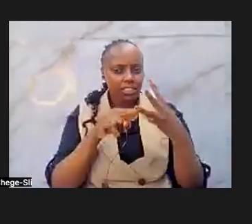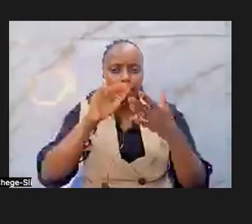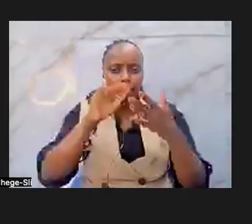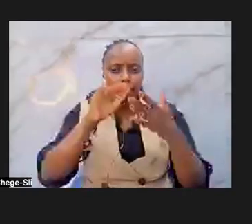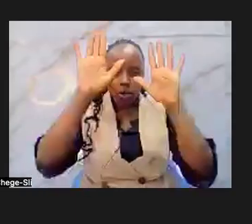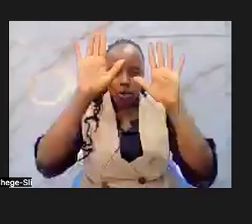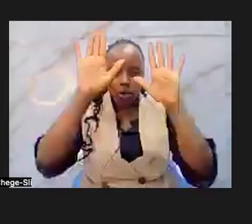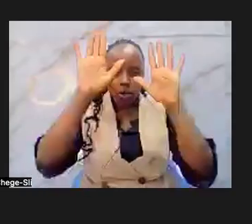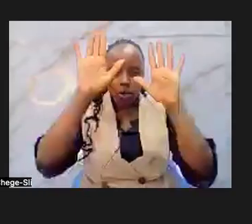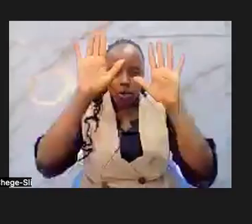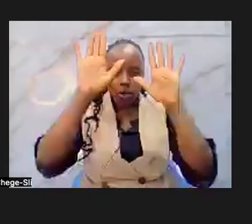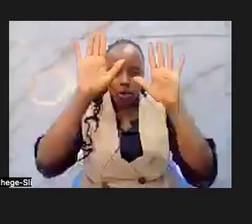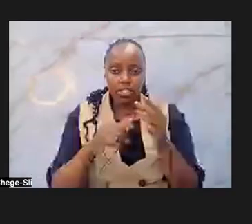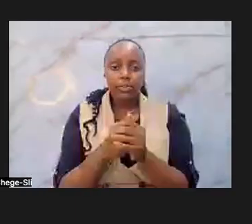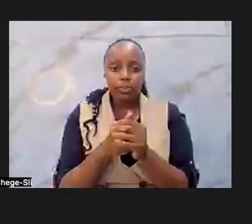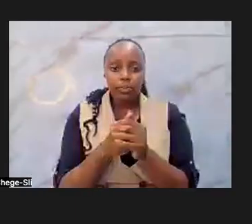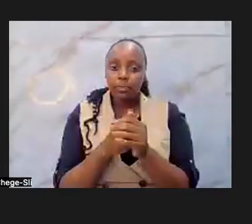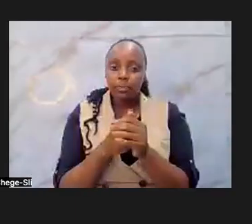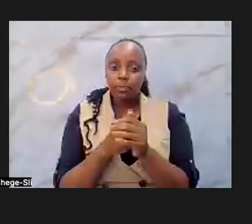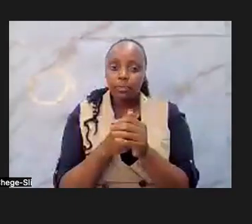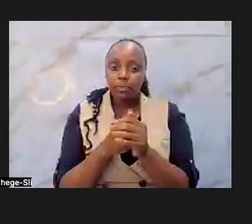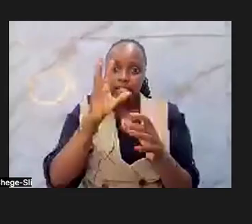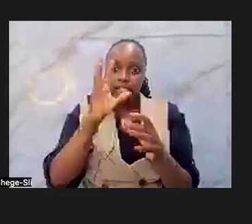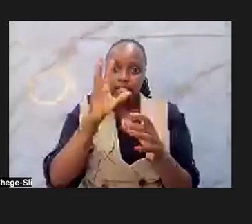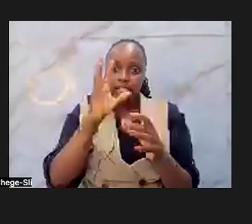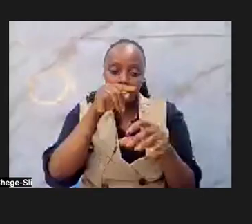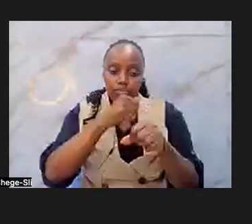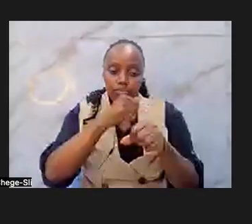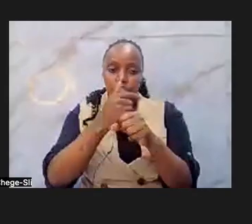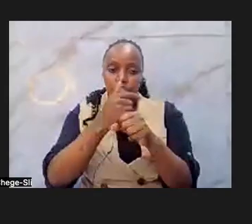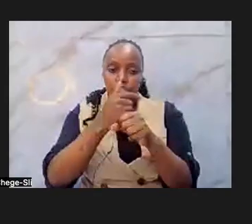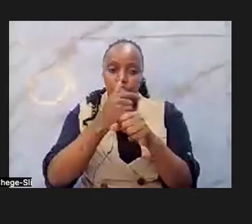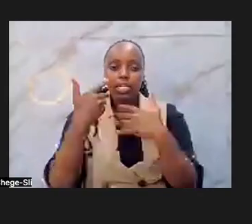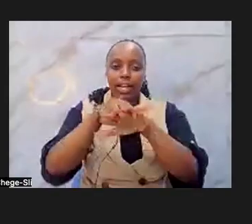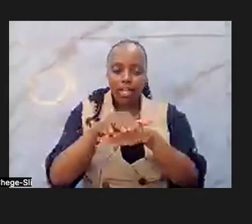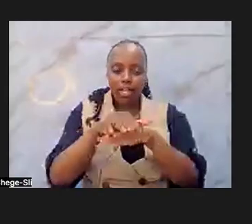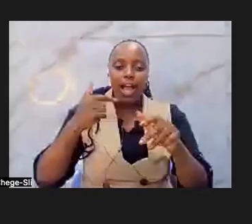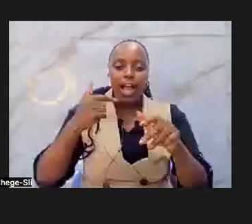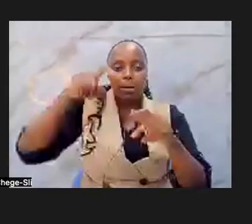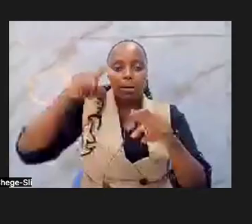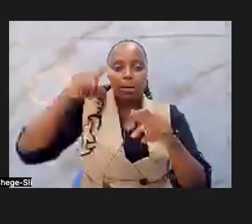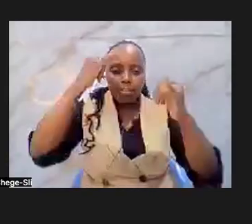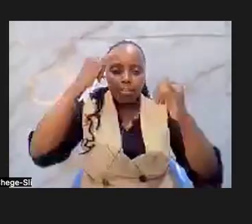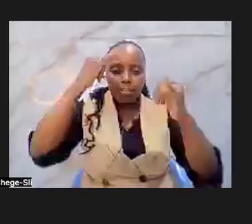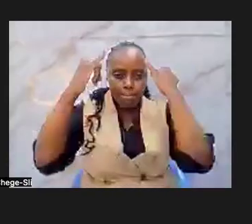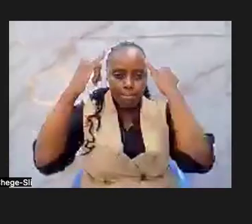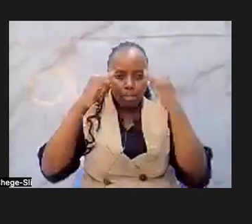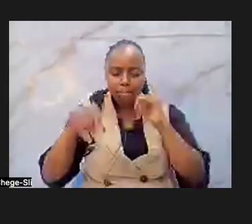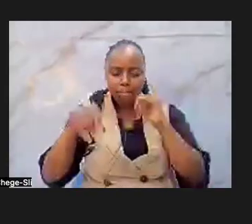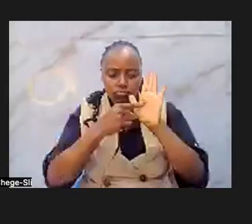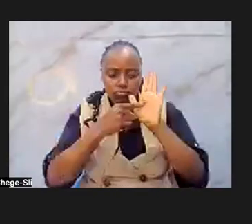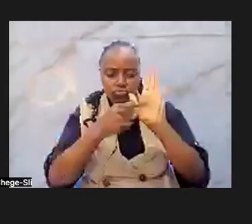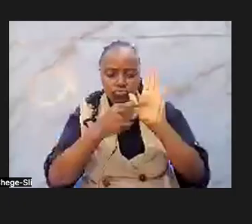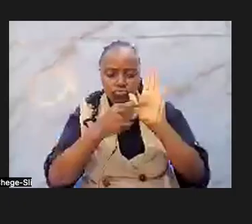in doing integration, we must be innovative and we must demonstrate what is new. I think in our training, one of